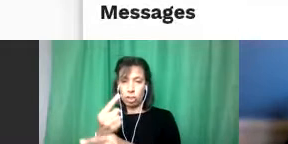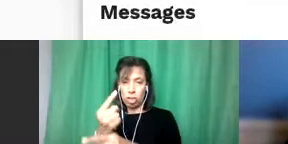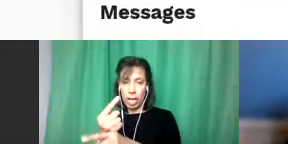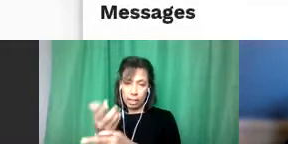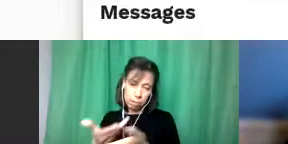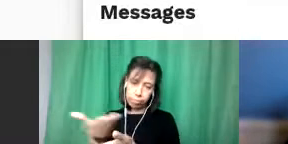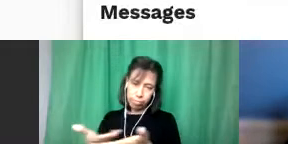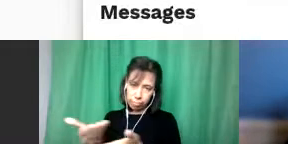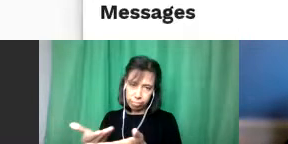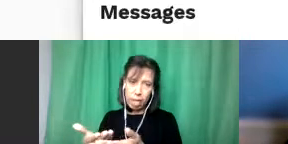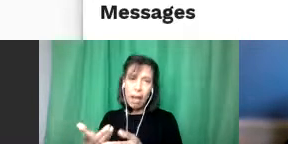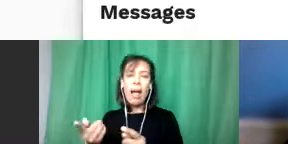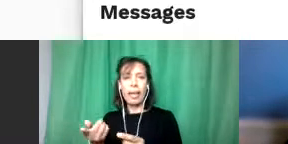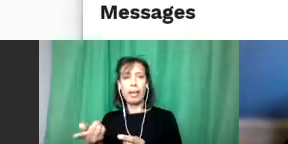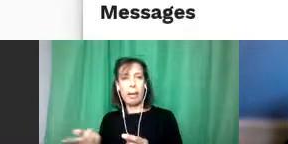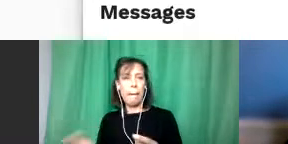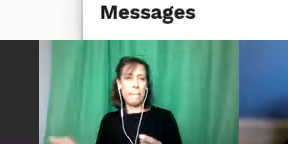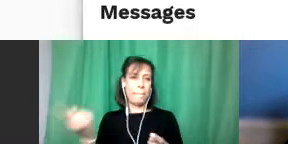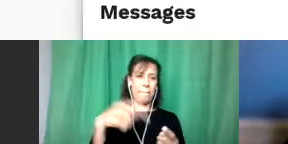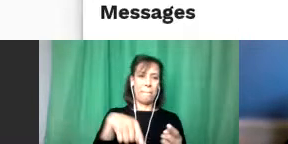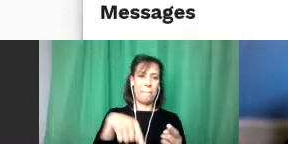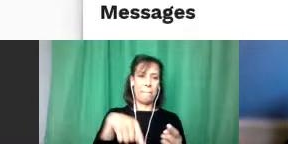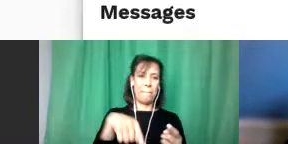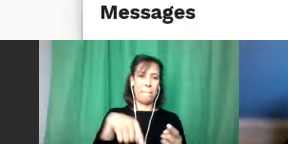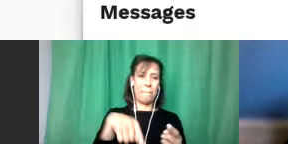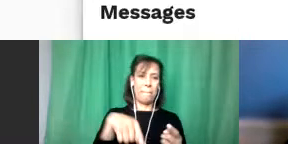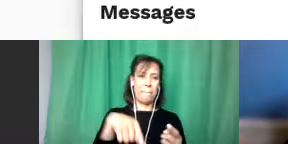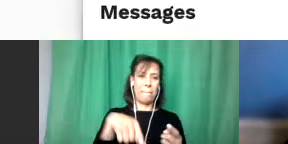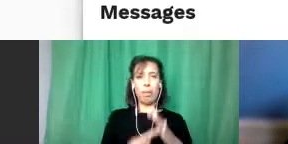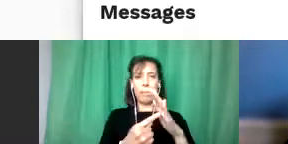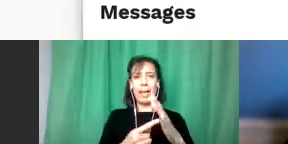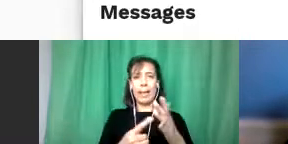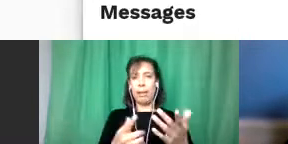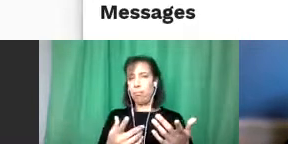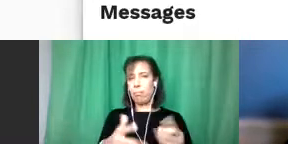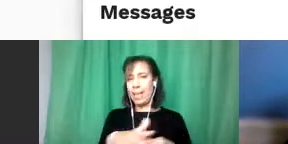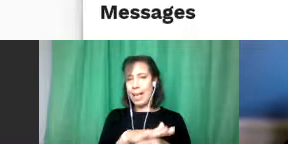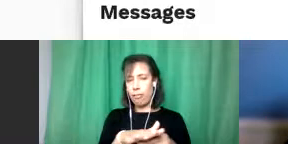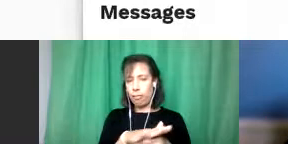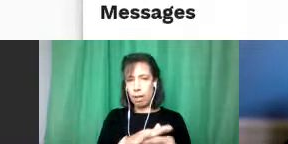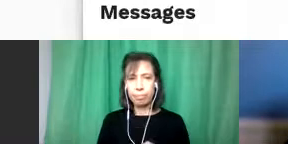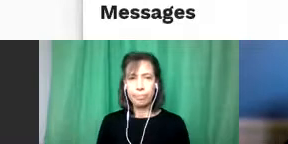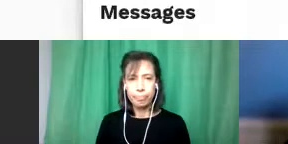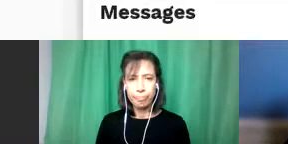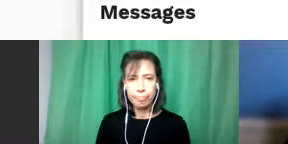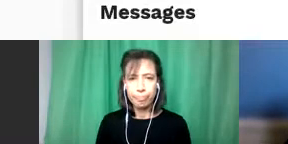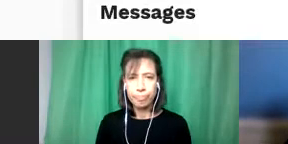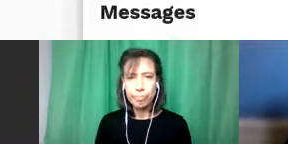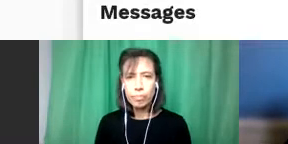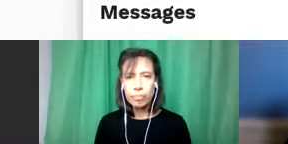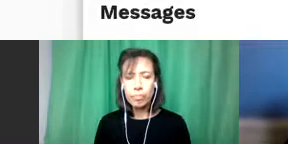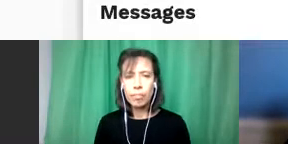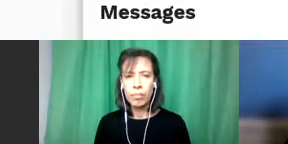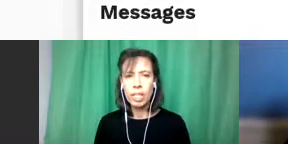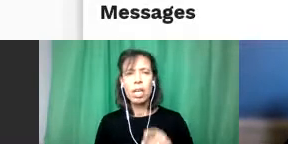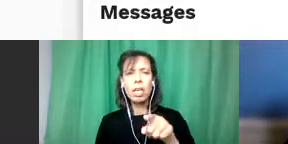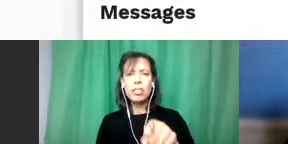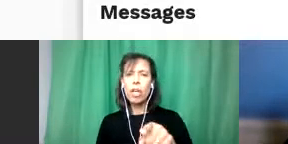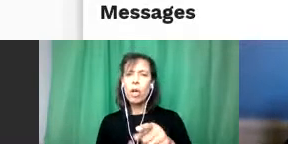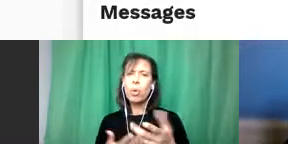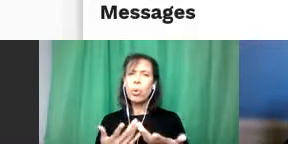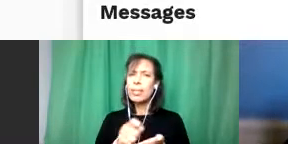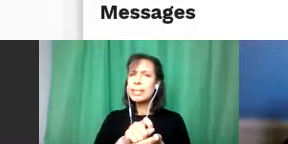what I would like to do now is talk about the assignment. So I put a link here. This is a brief assignment guidance. I